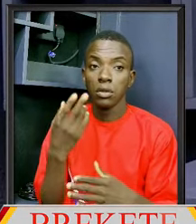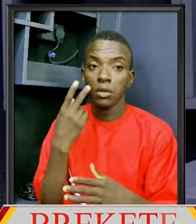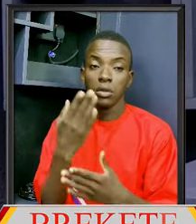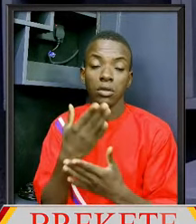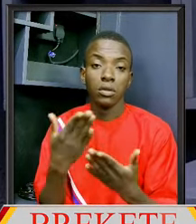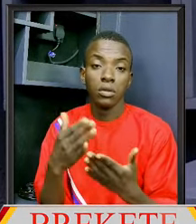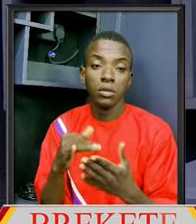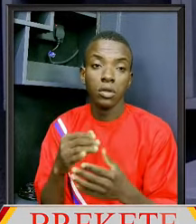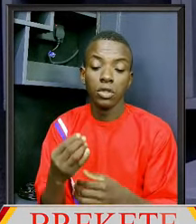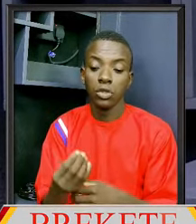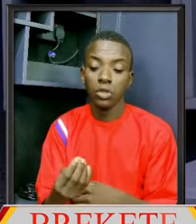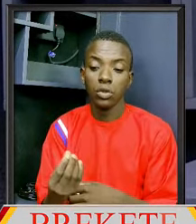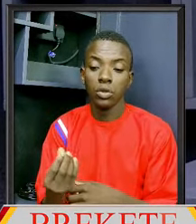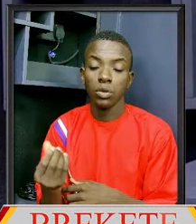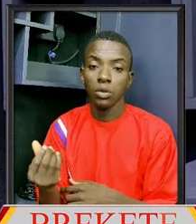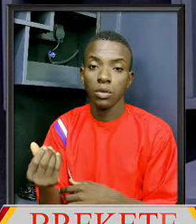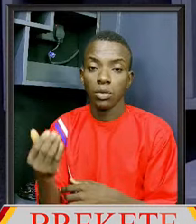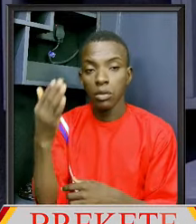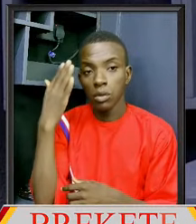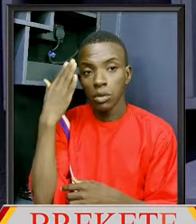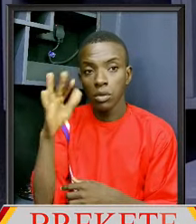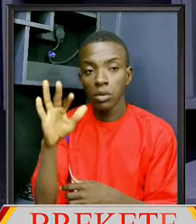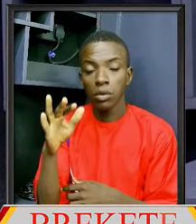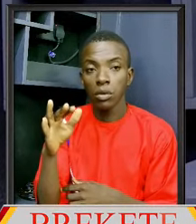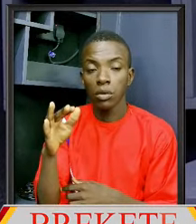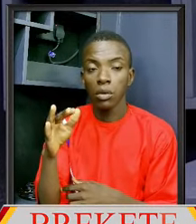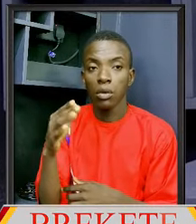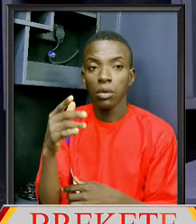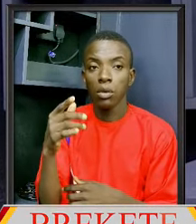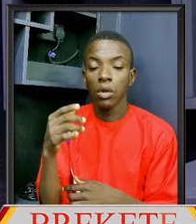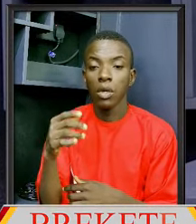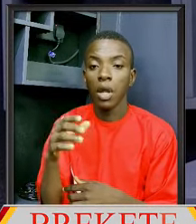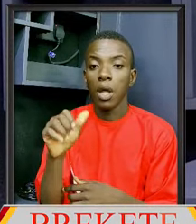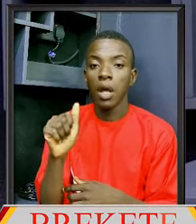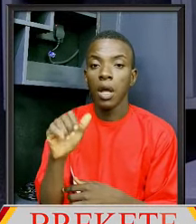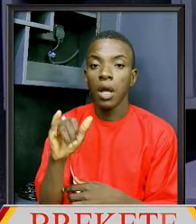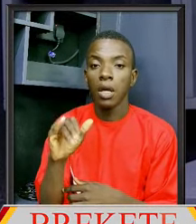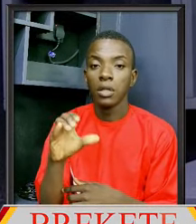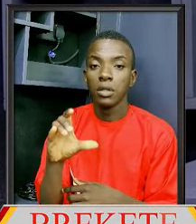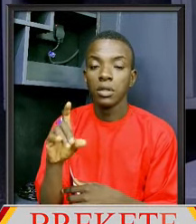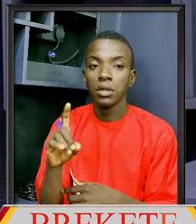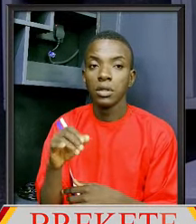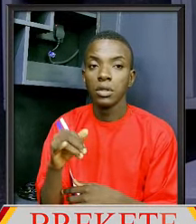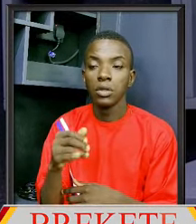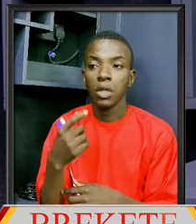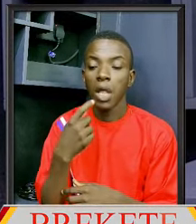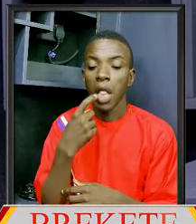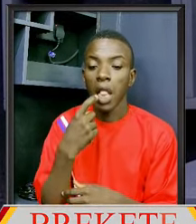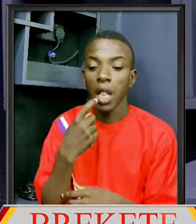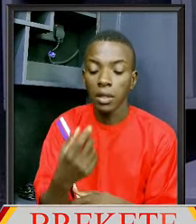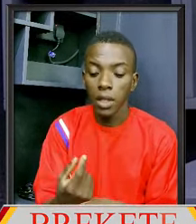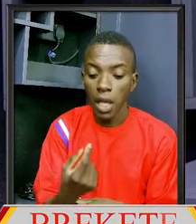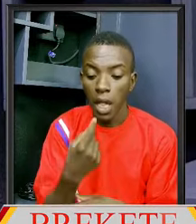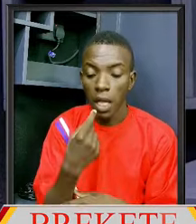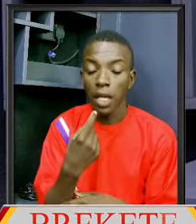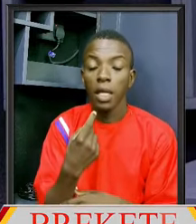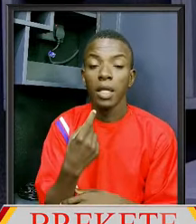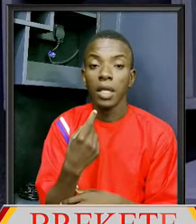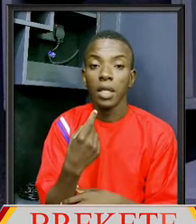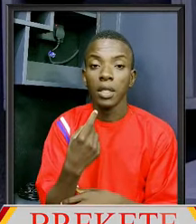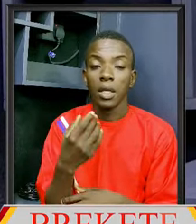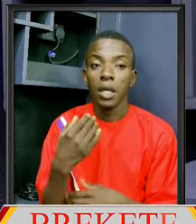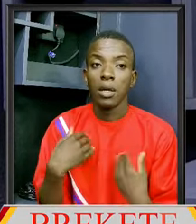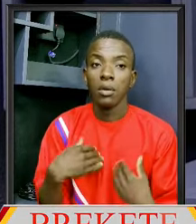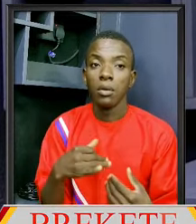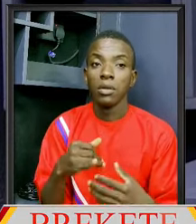something where they liquid, you don't know whether na acid, you just make you take your tongue, test them. So now for